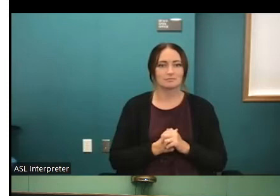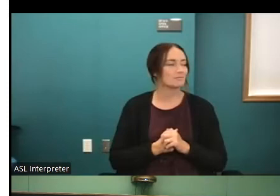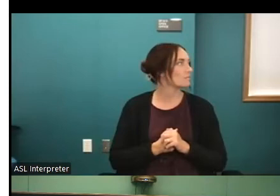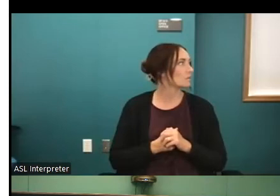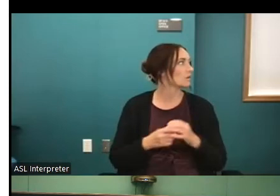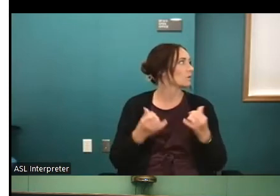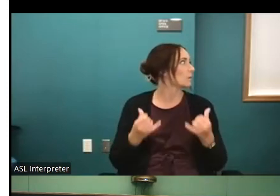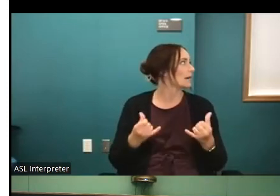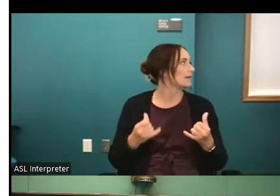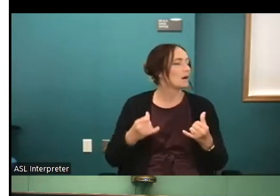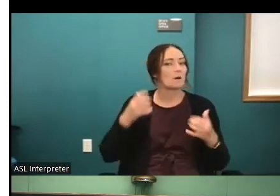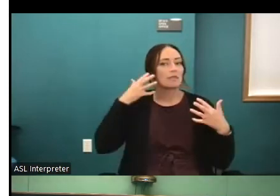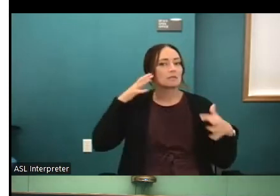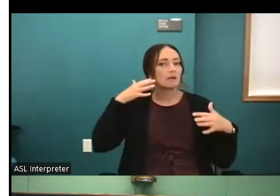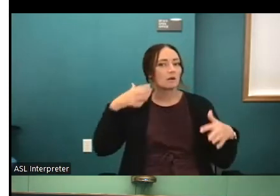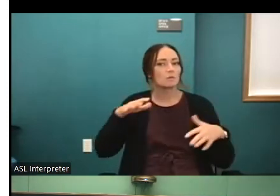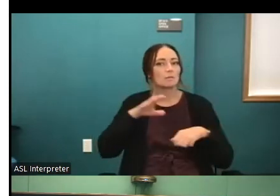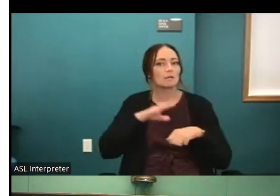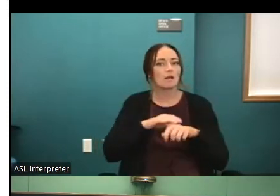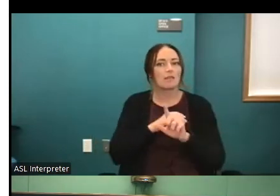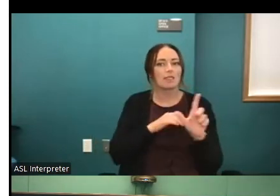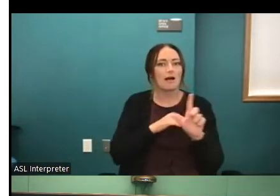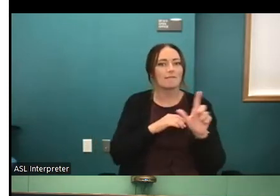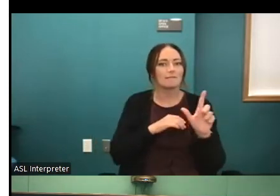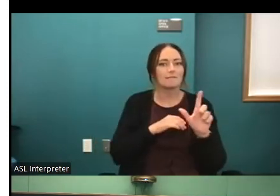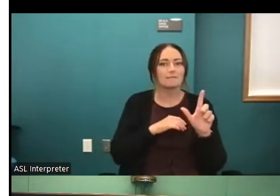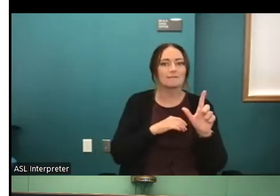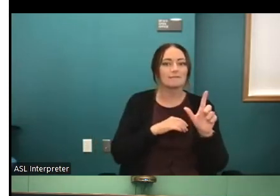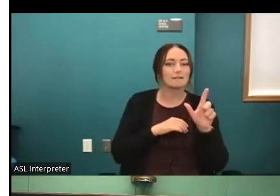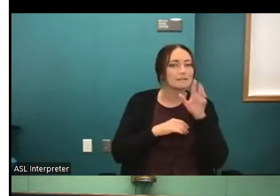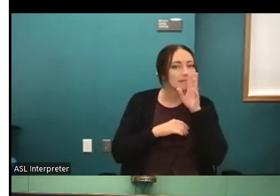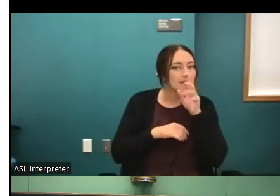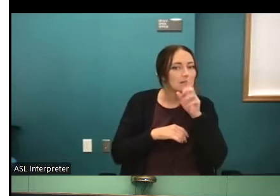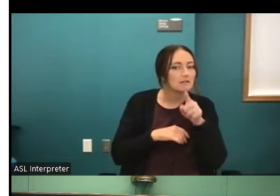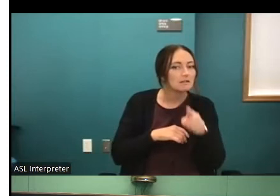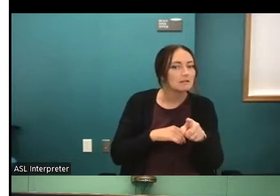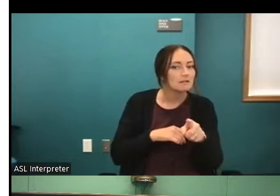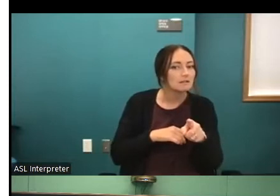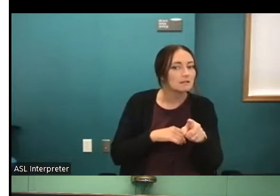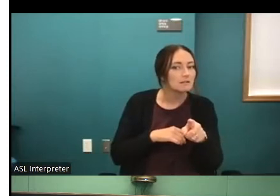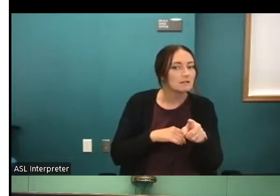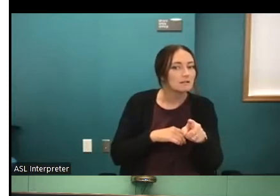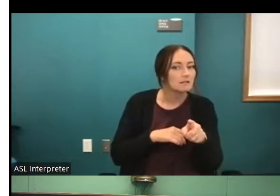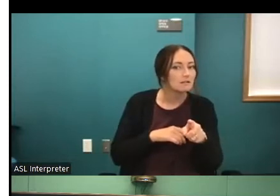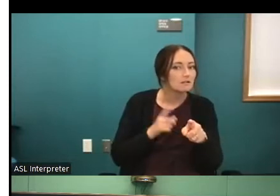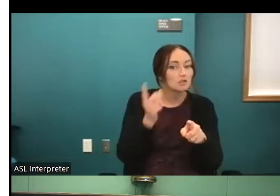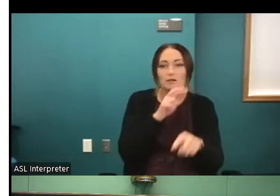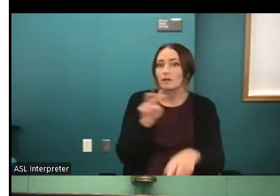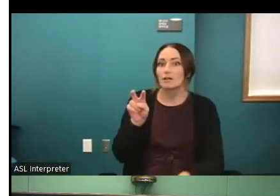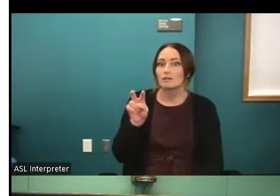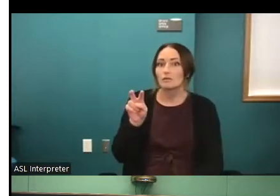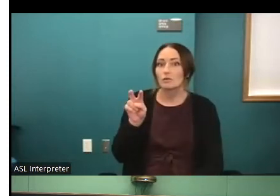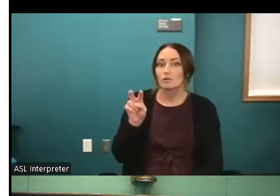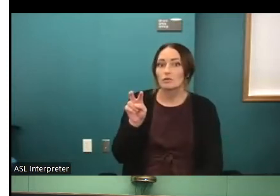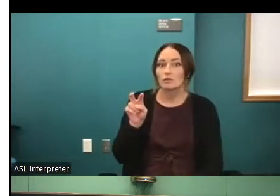So right now, the sound's gonna come out of this left speaker. And if you watch right here, so it's playing right now, she looks